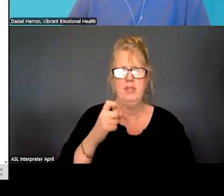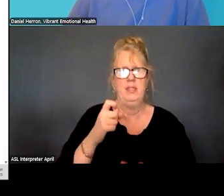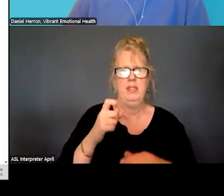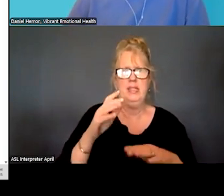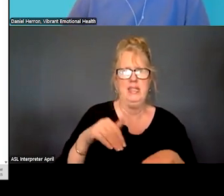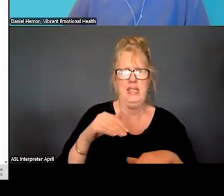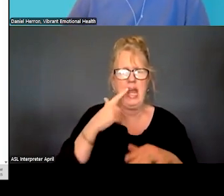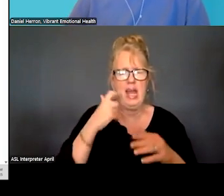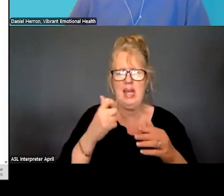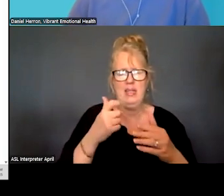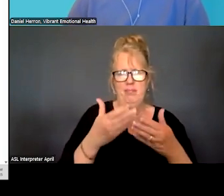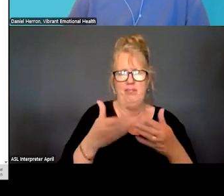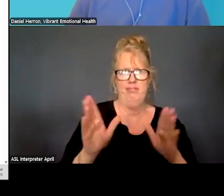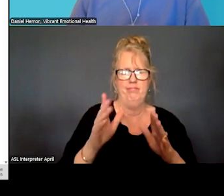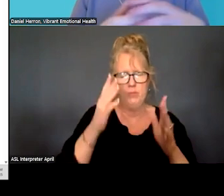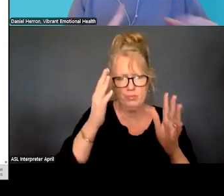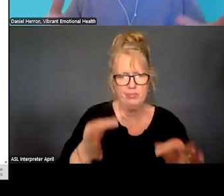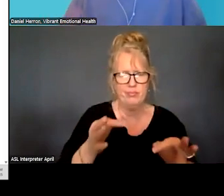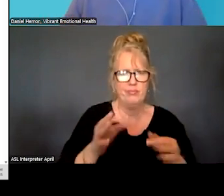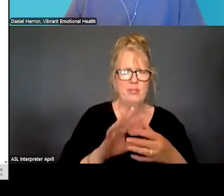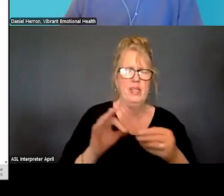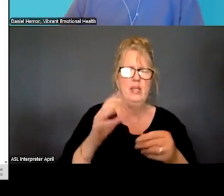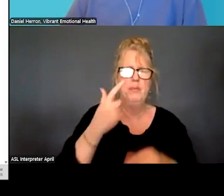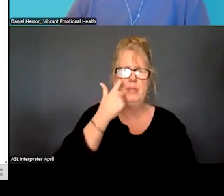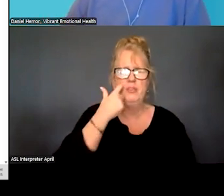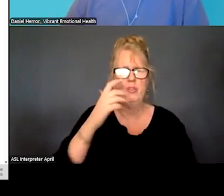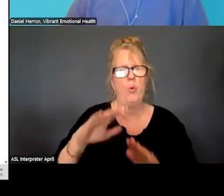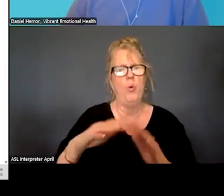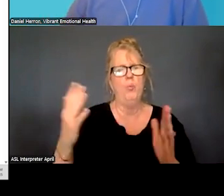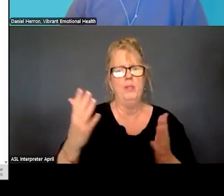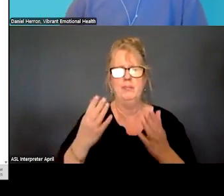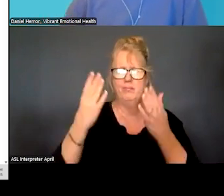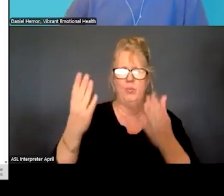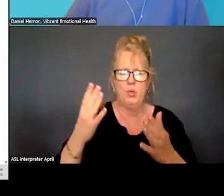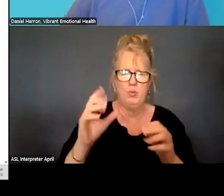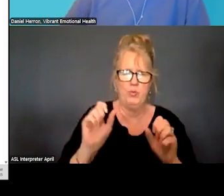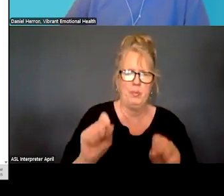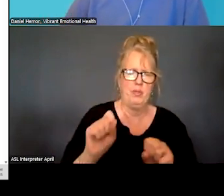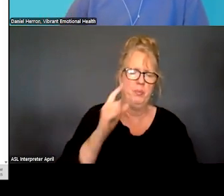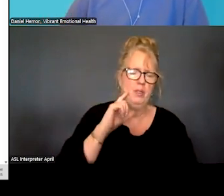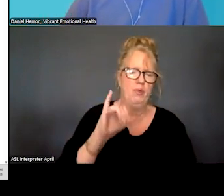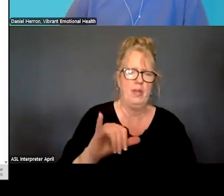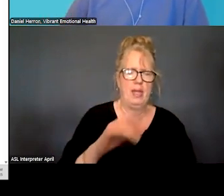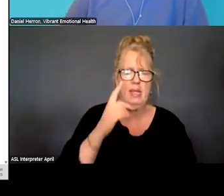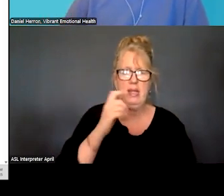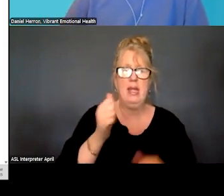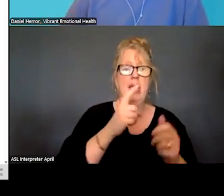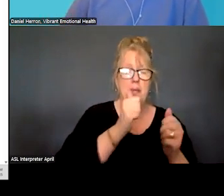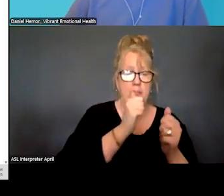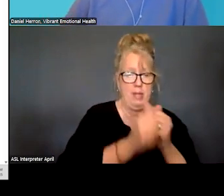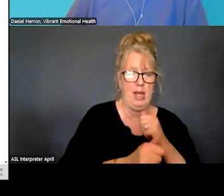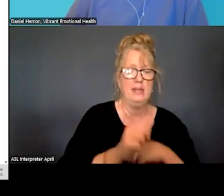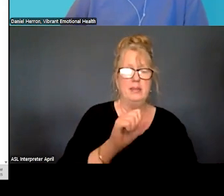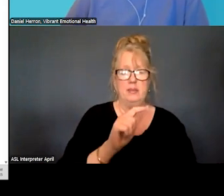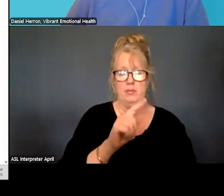disclosed or decided on yet, but it just opens the door for that. It passed out of the Senate